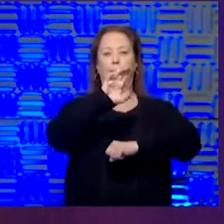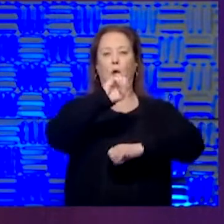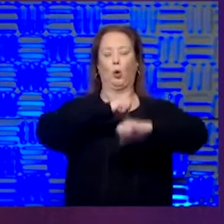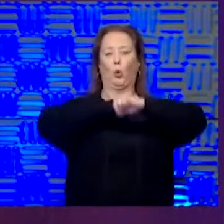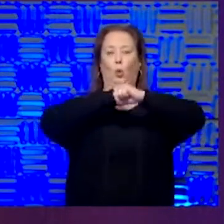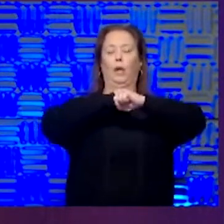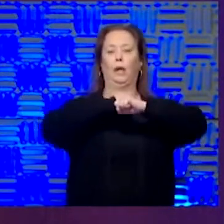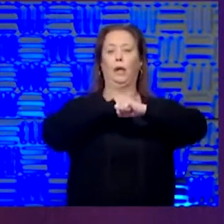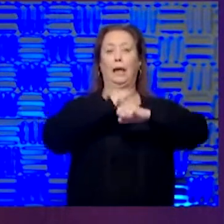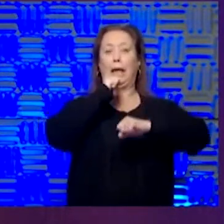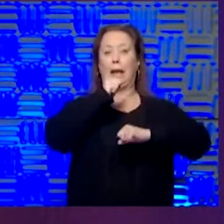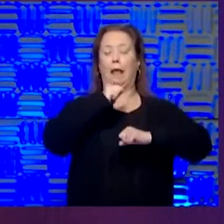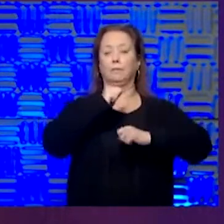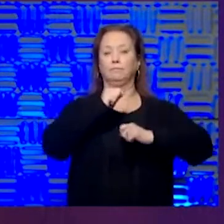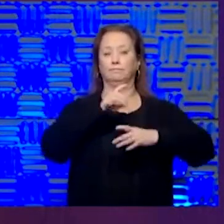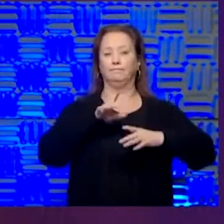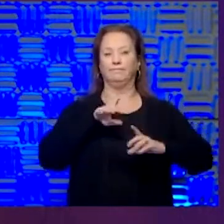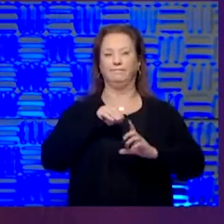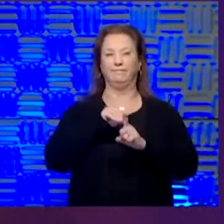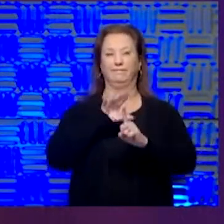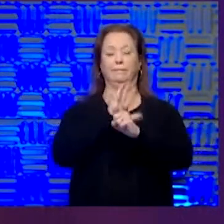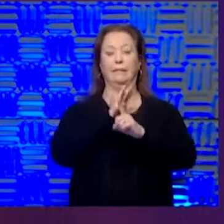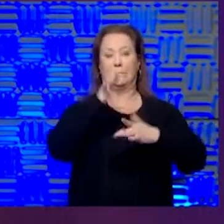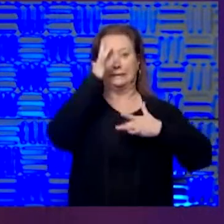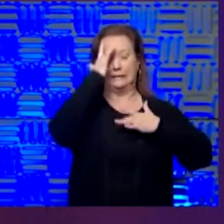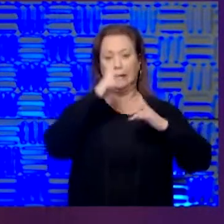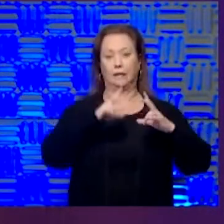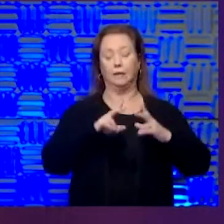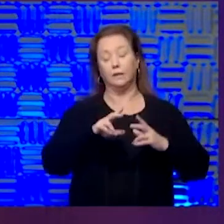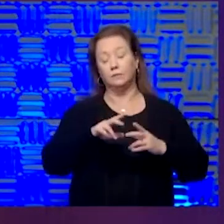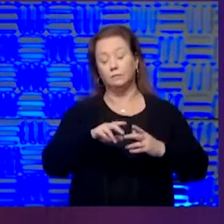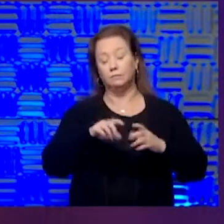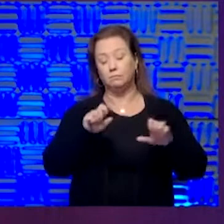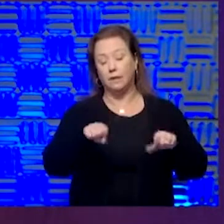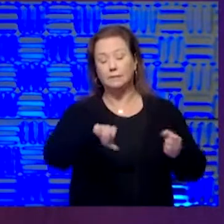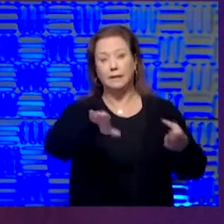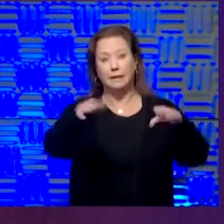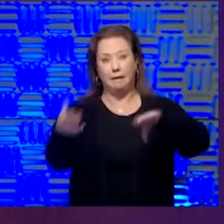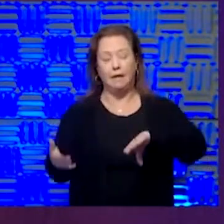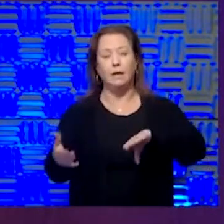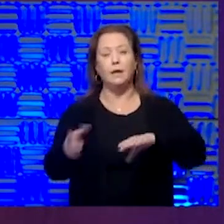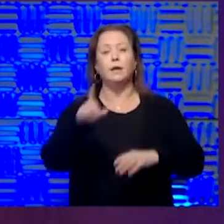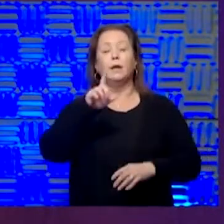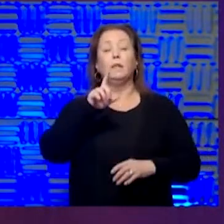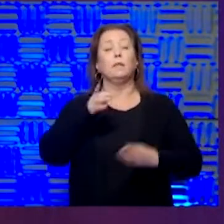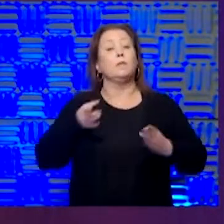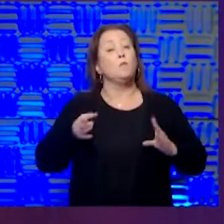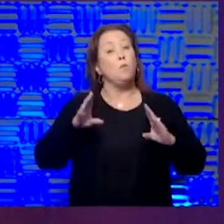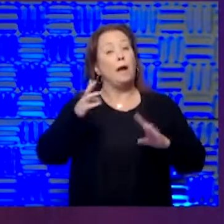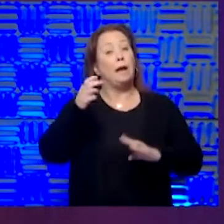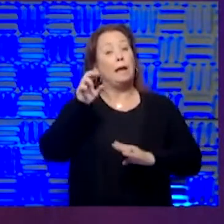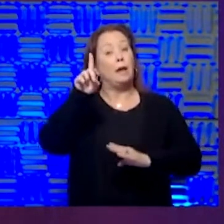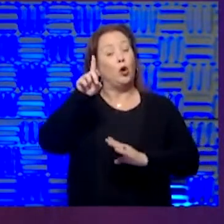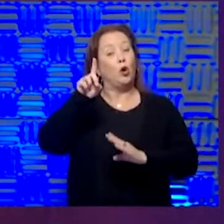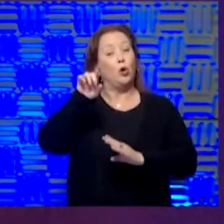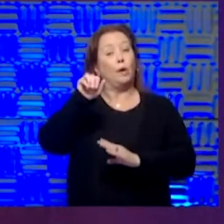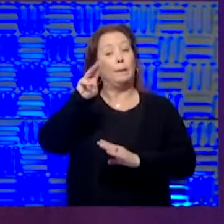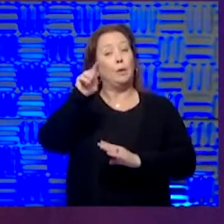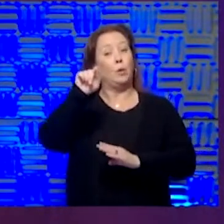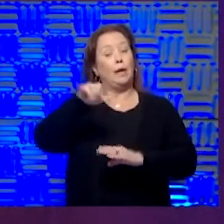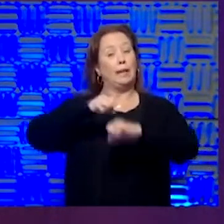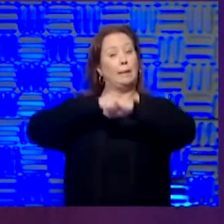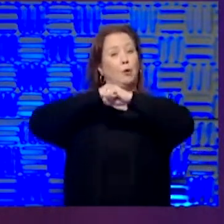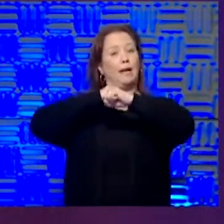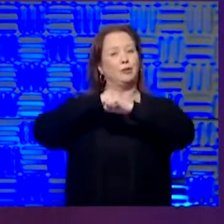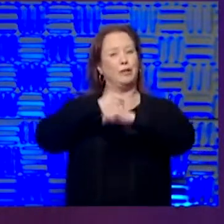the disease, and many of them get really sick and in some cases die from it. So the real way to get to herd immunity, I think, is to